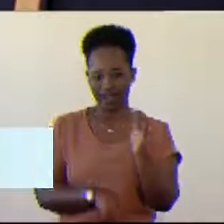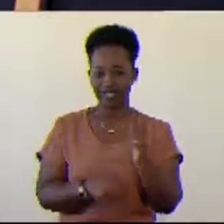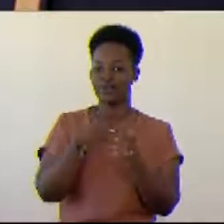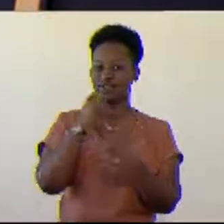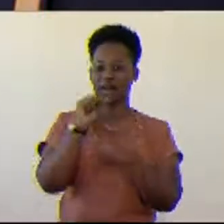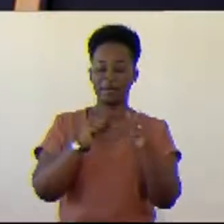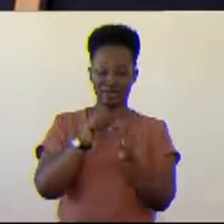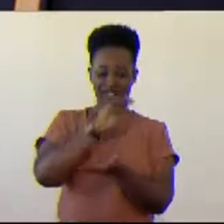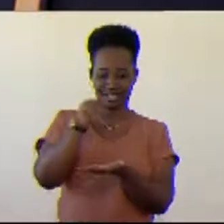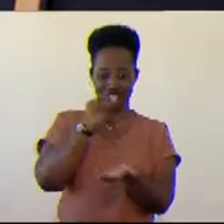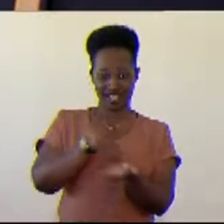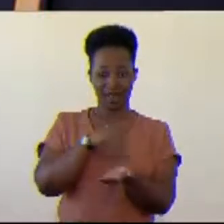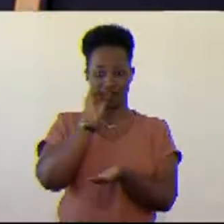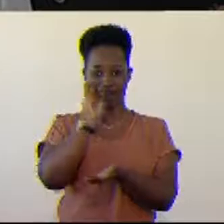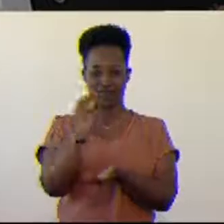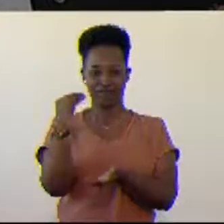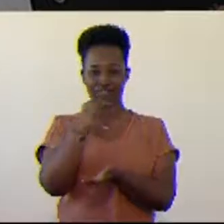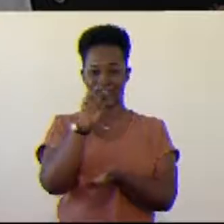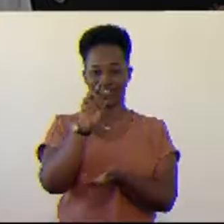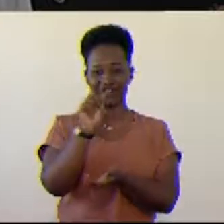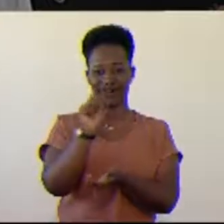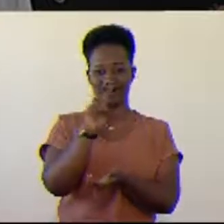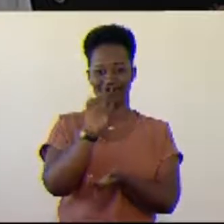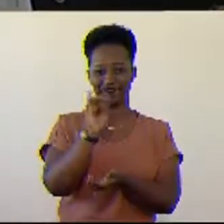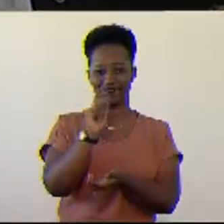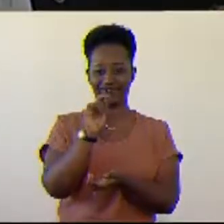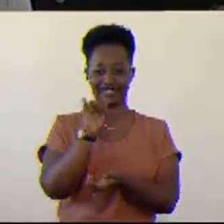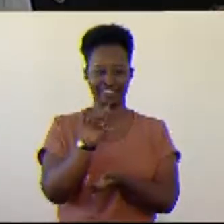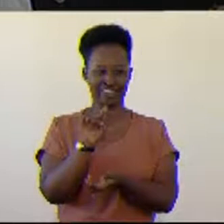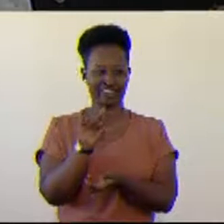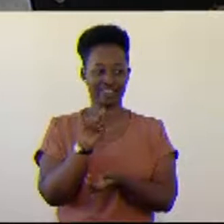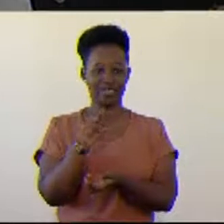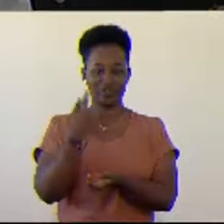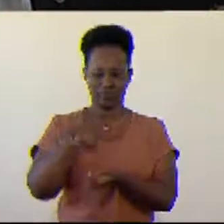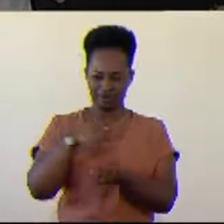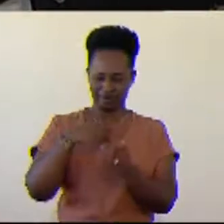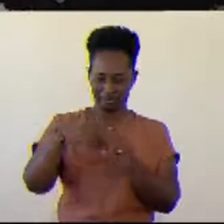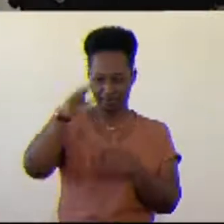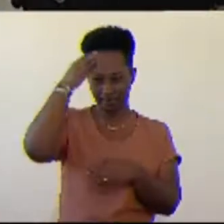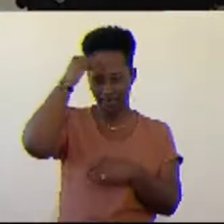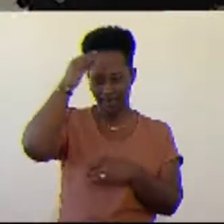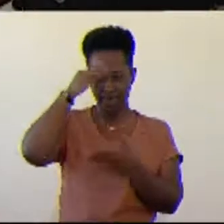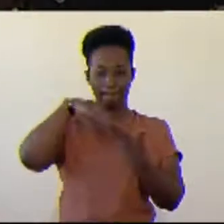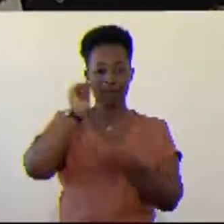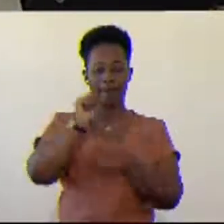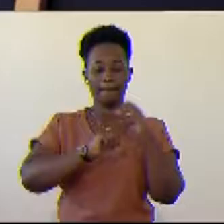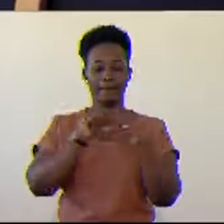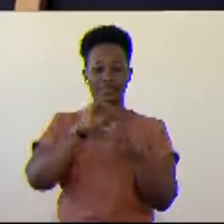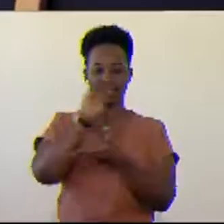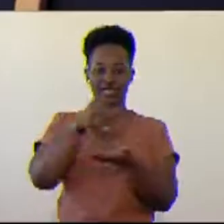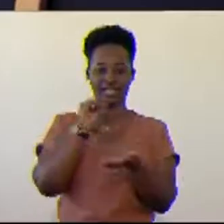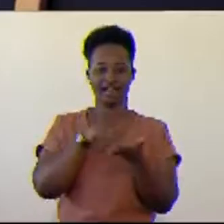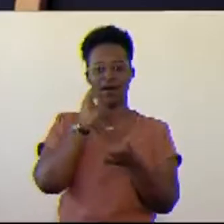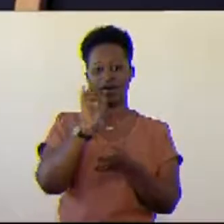gravity, okay? Center of gravity. I believe it is a new word to you, but we are going to learn more about center of gravity. So